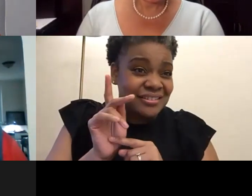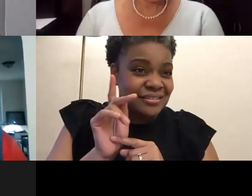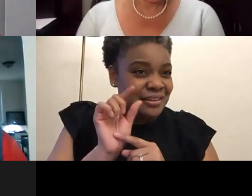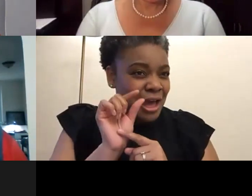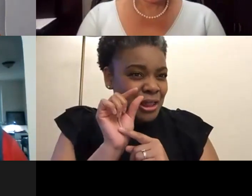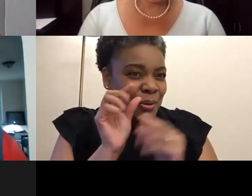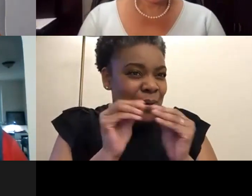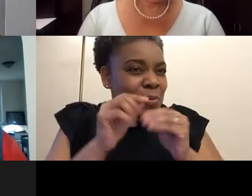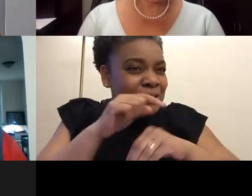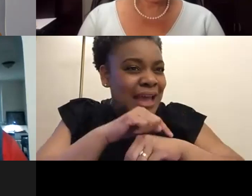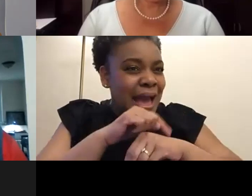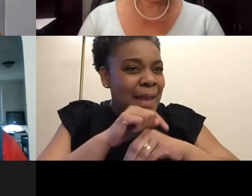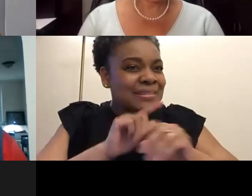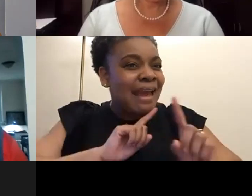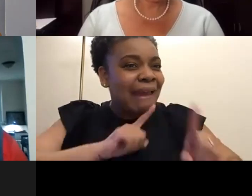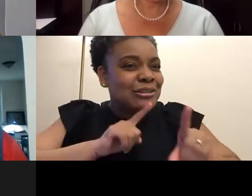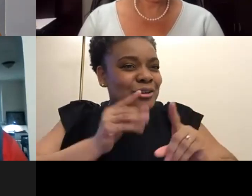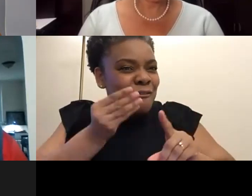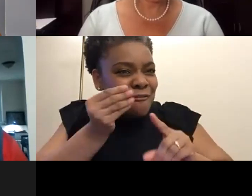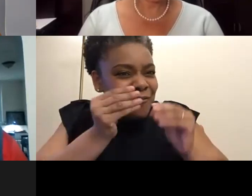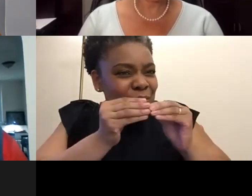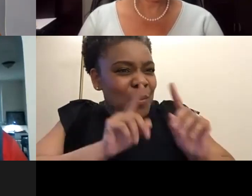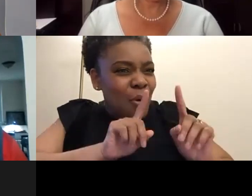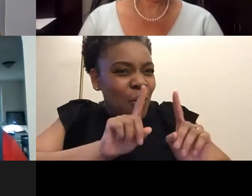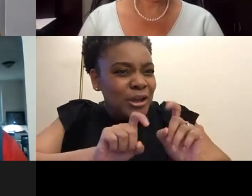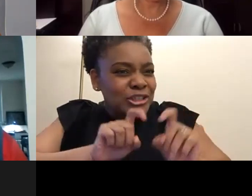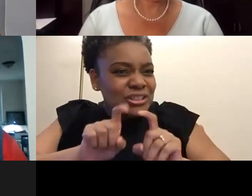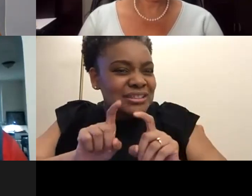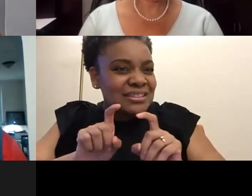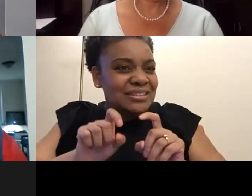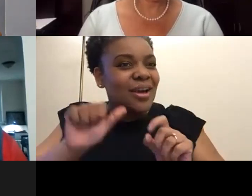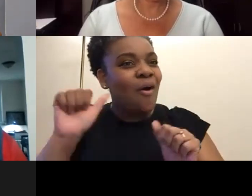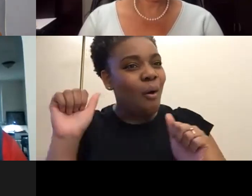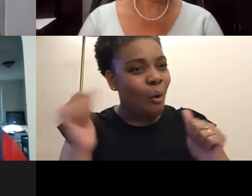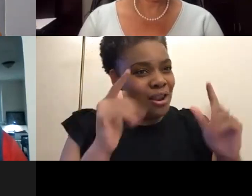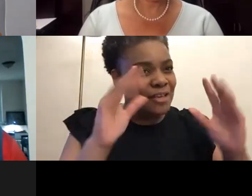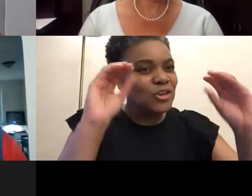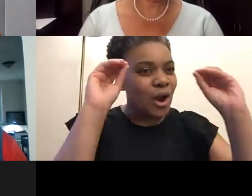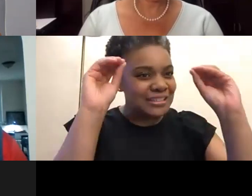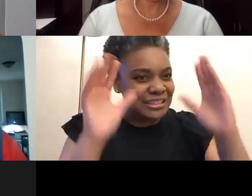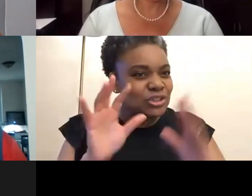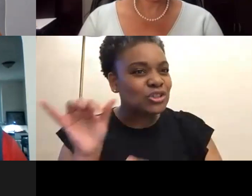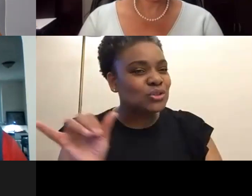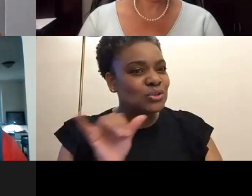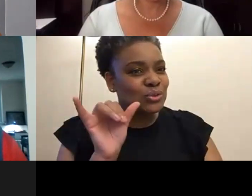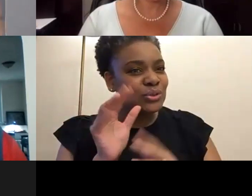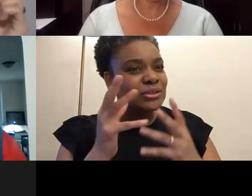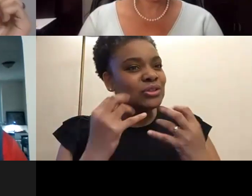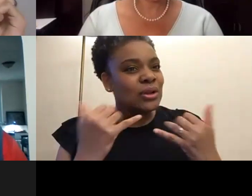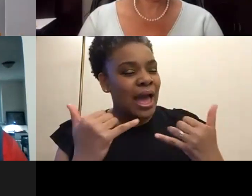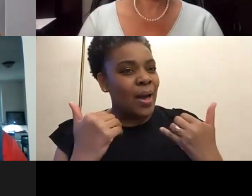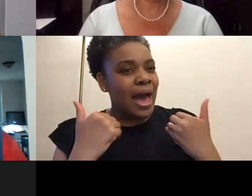sure. them, and all of you are professors as well. So I'm going to challenge you to